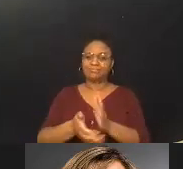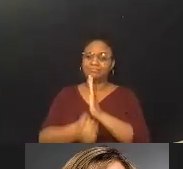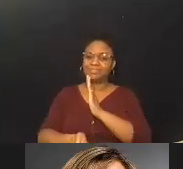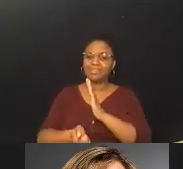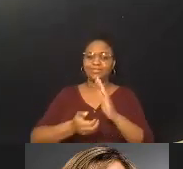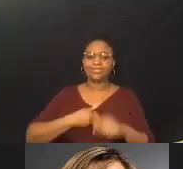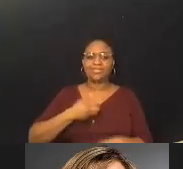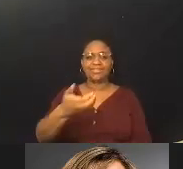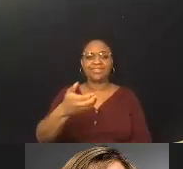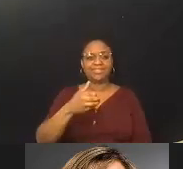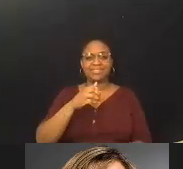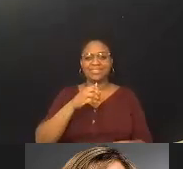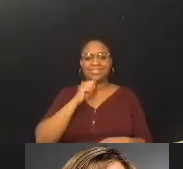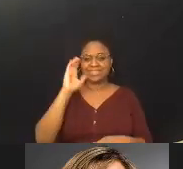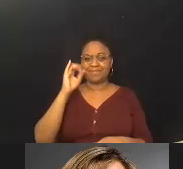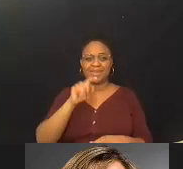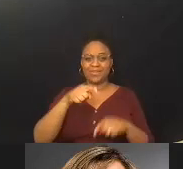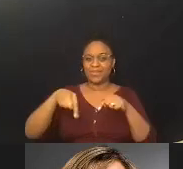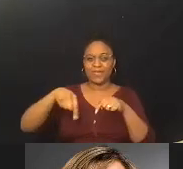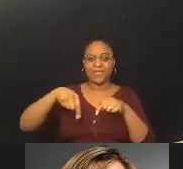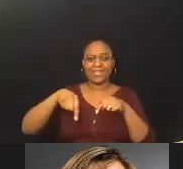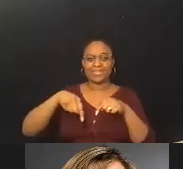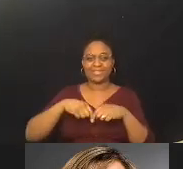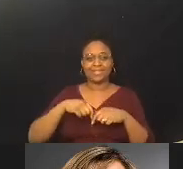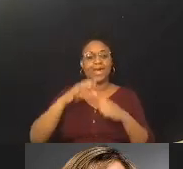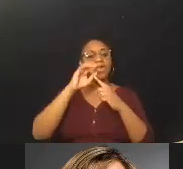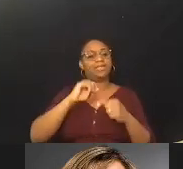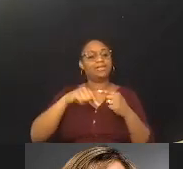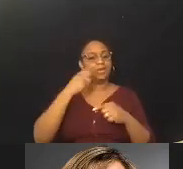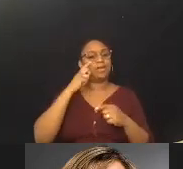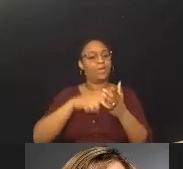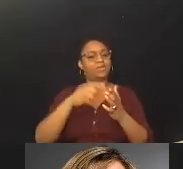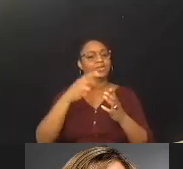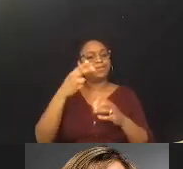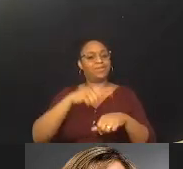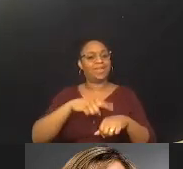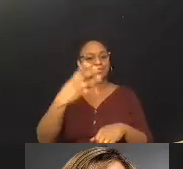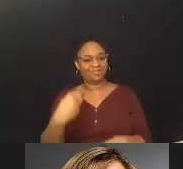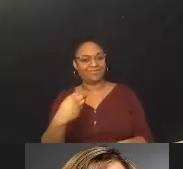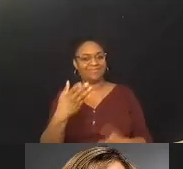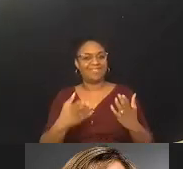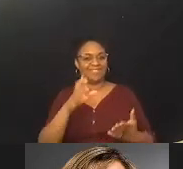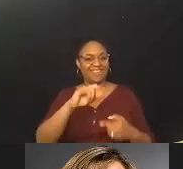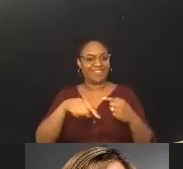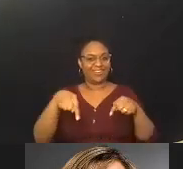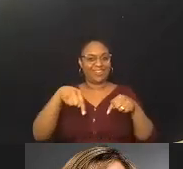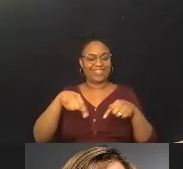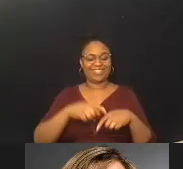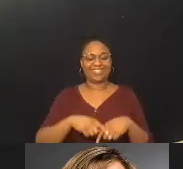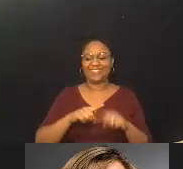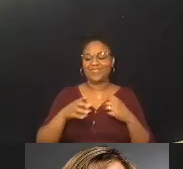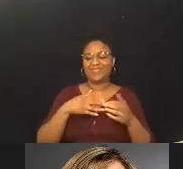No nerves showed, unless that's when you turn the camera off. But no, thank you all. I appreciate your time